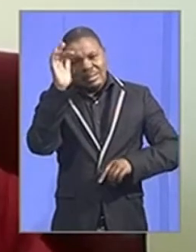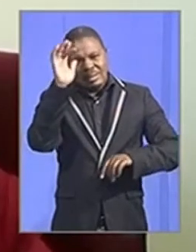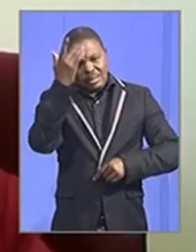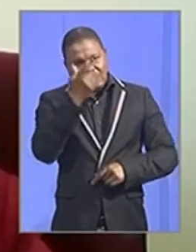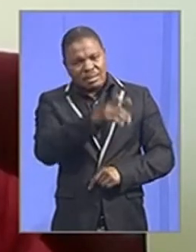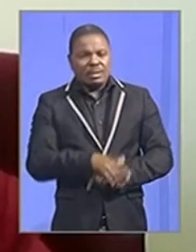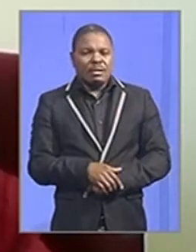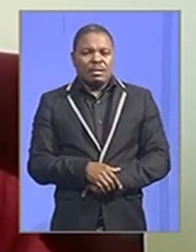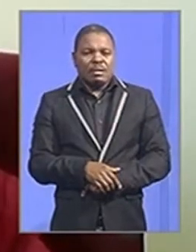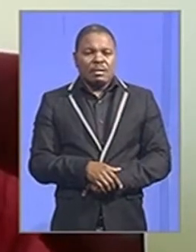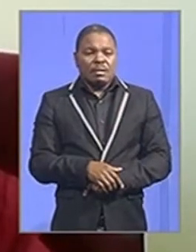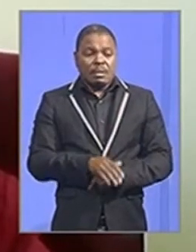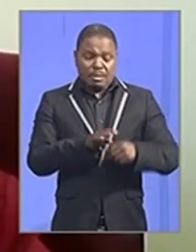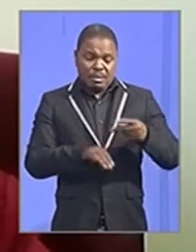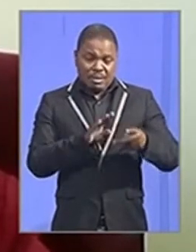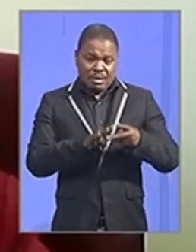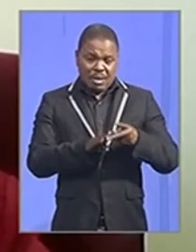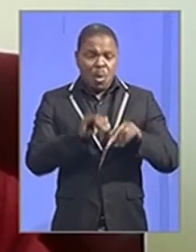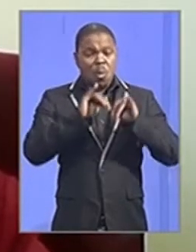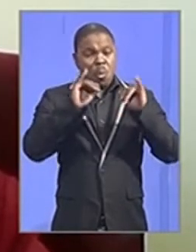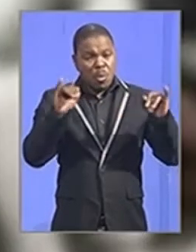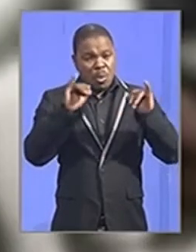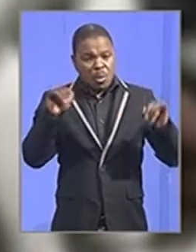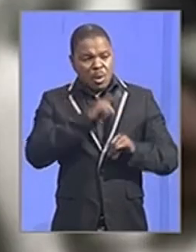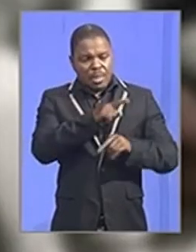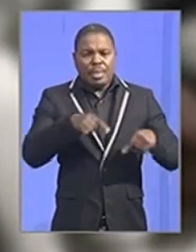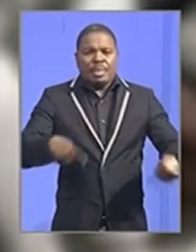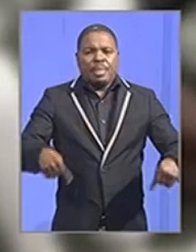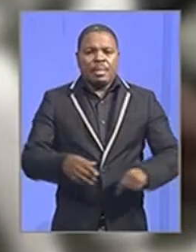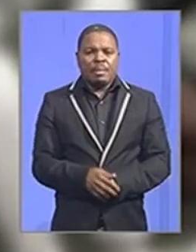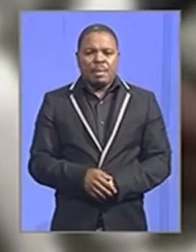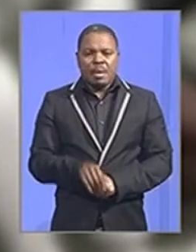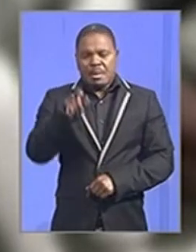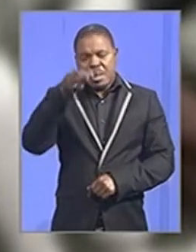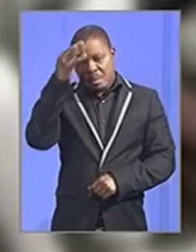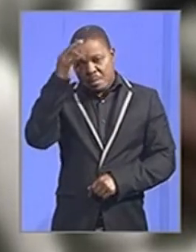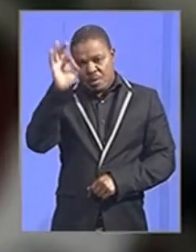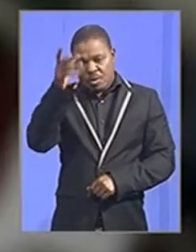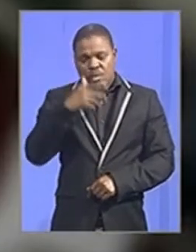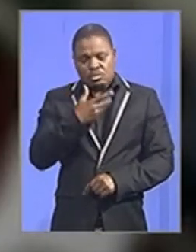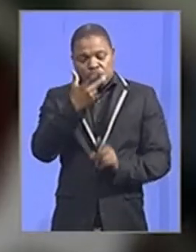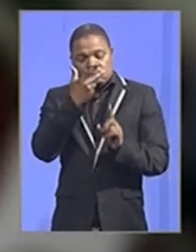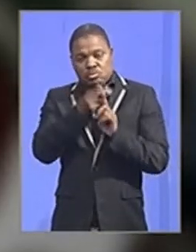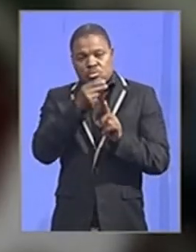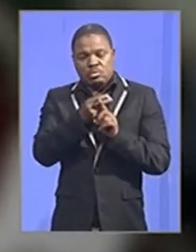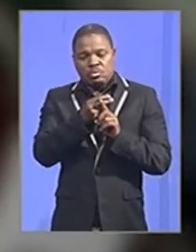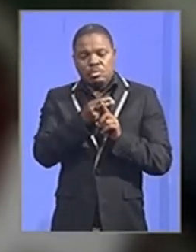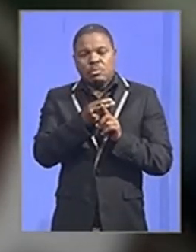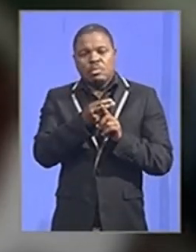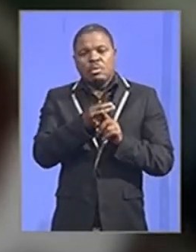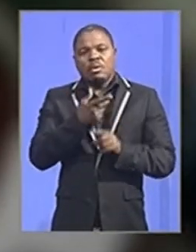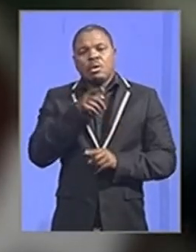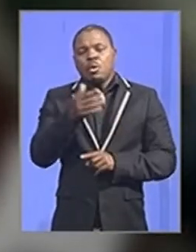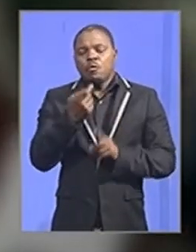this is also compounded by their fears. Moprofesara wa dithuto tsa ho enta University ya Wits, Shabir